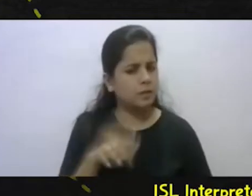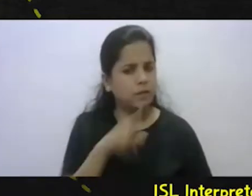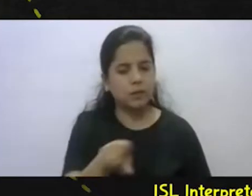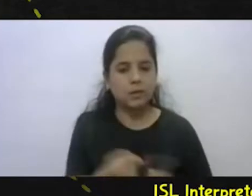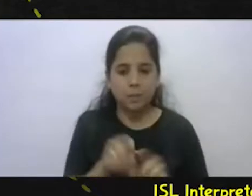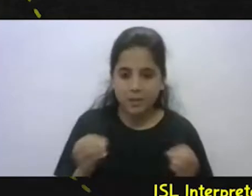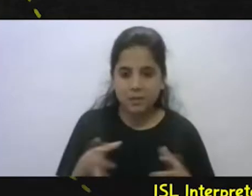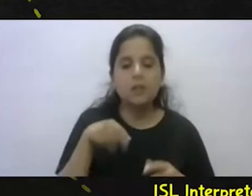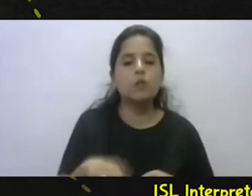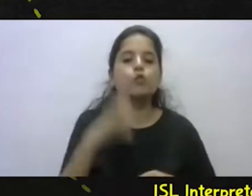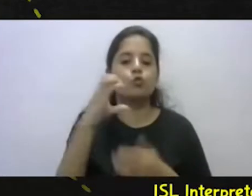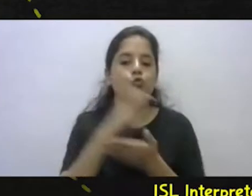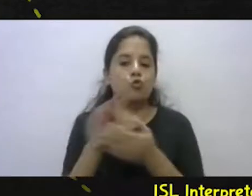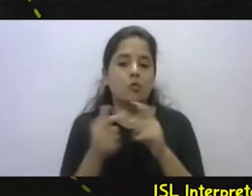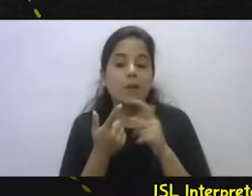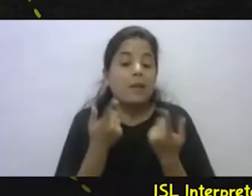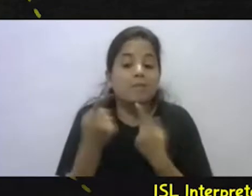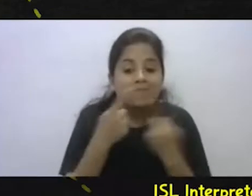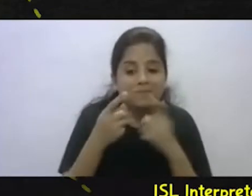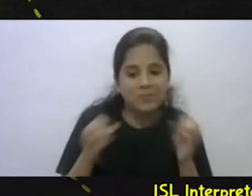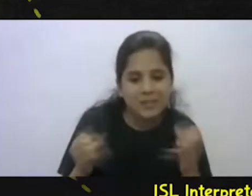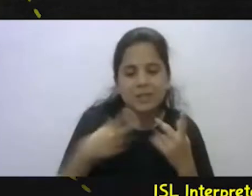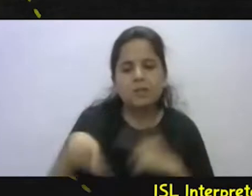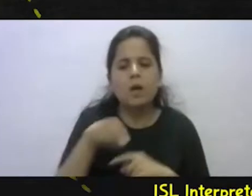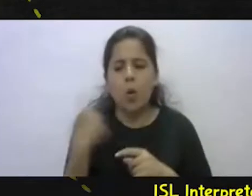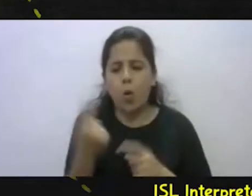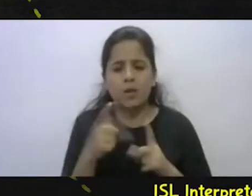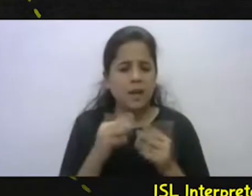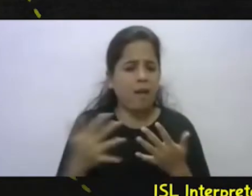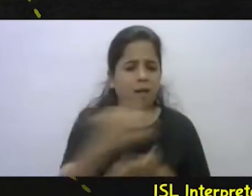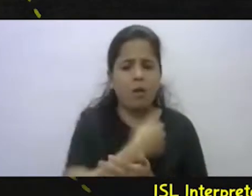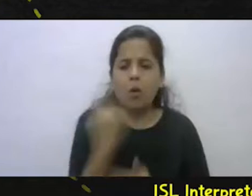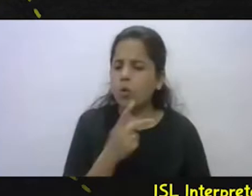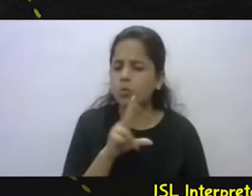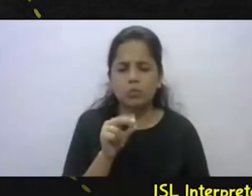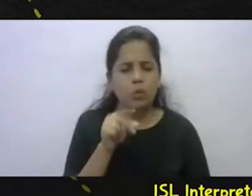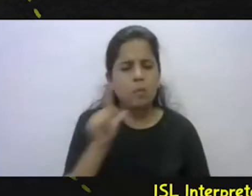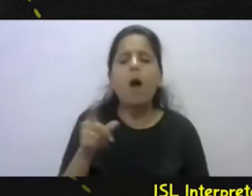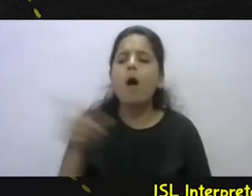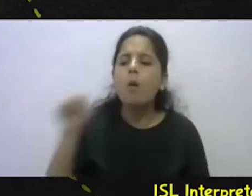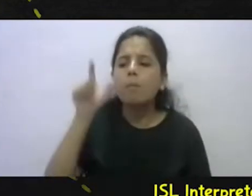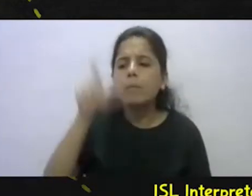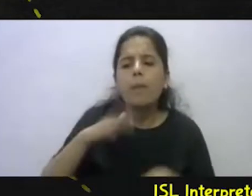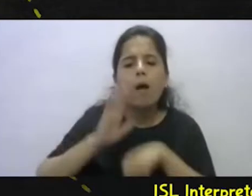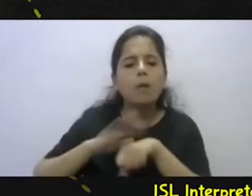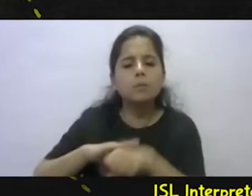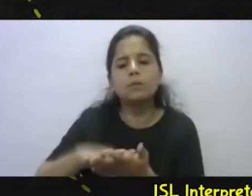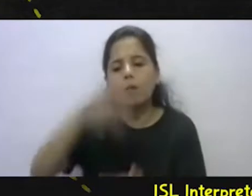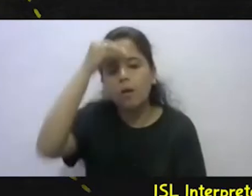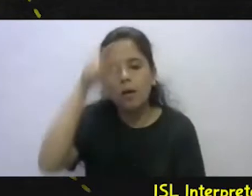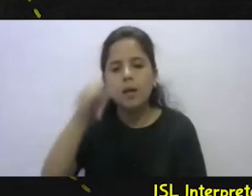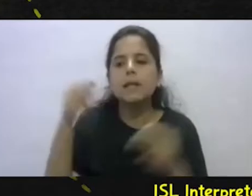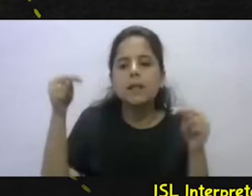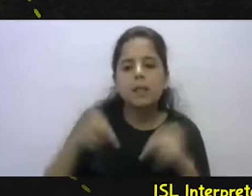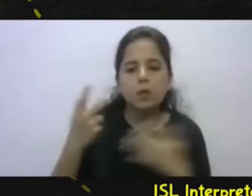opened the chat that it's not just about collecting data, but it's also about learning the human experience, needs, and rights of